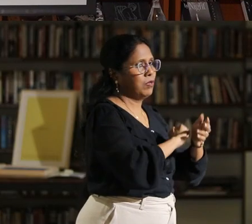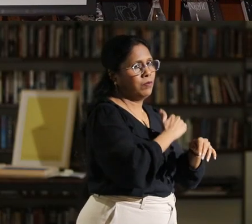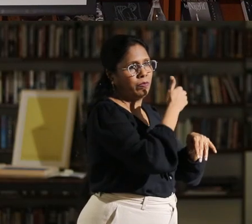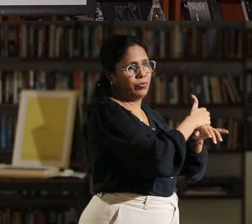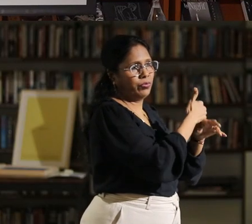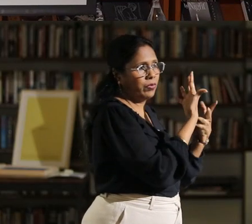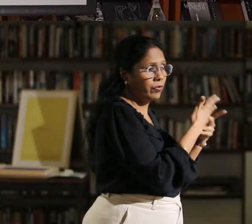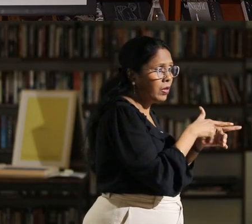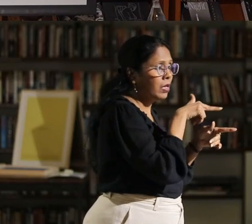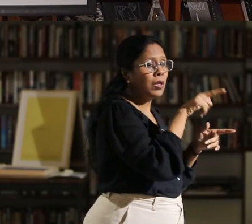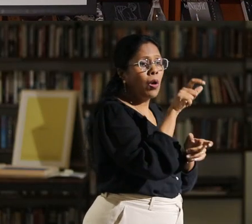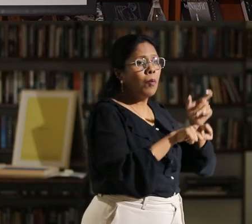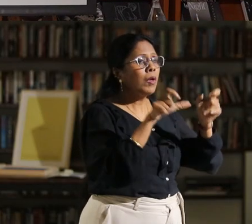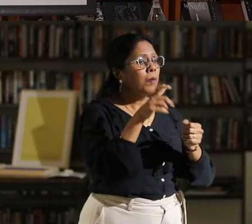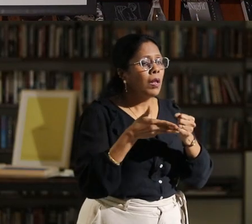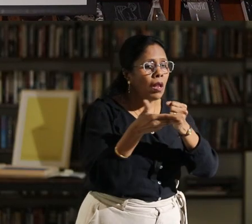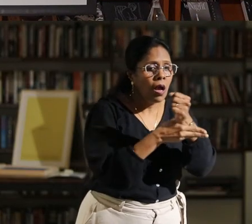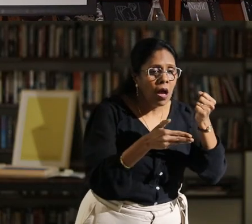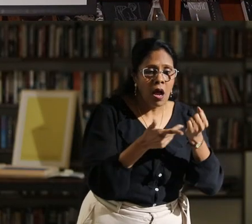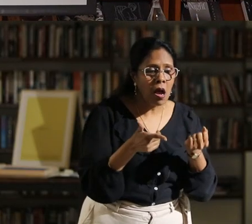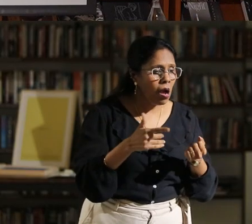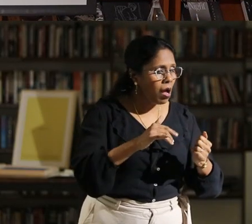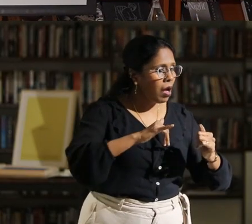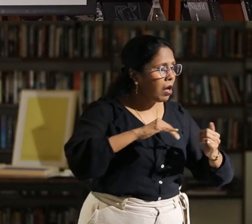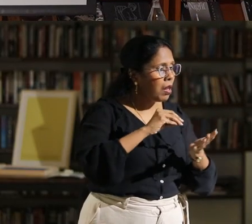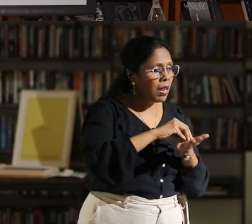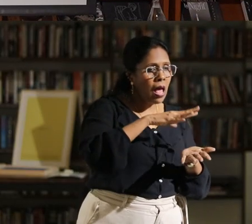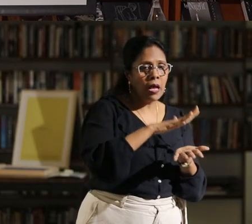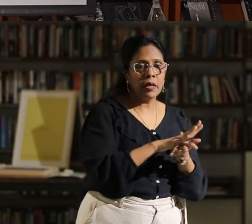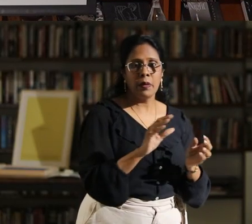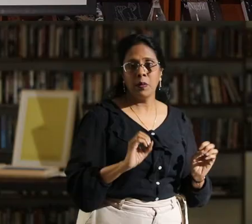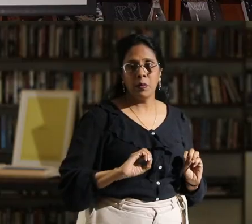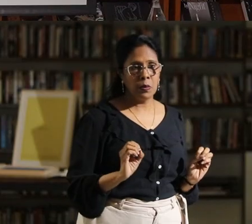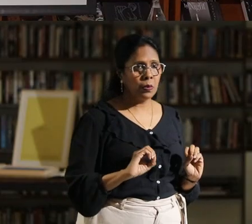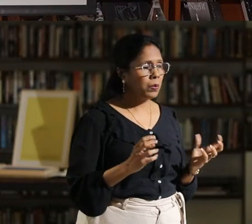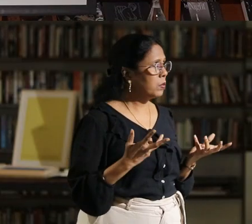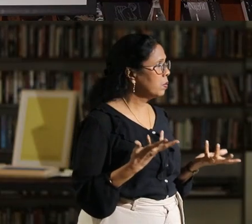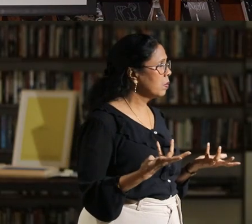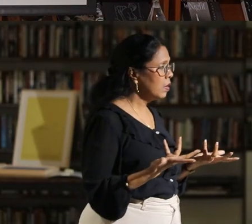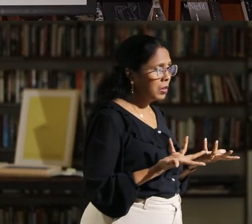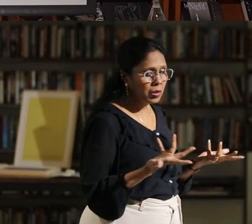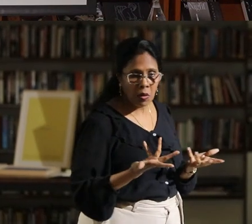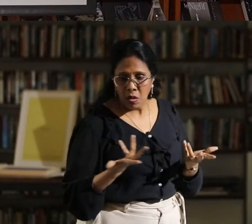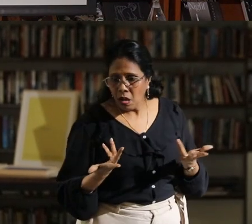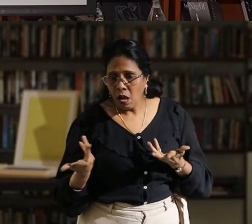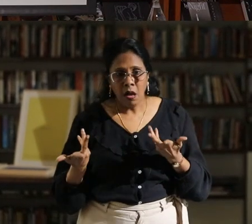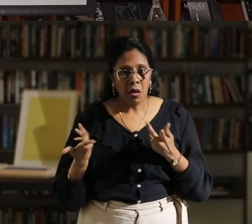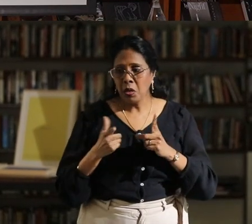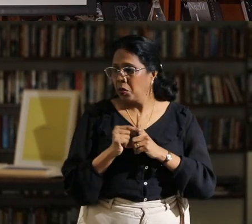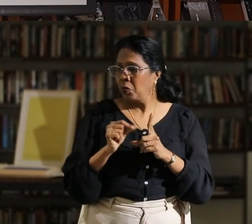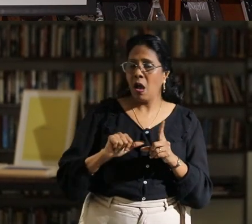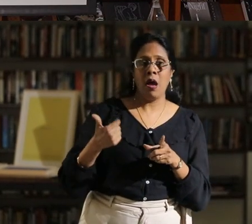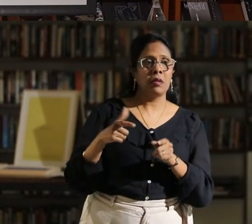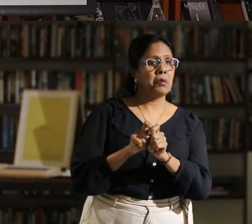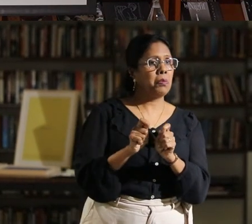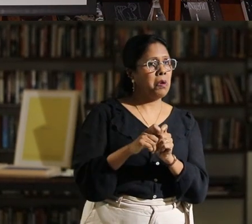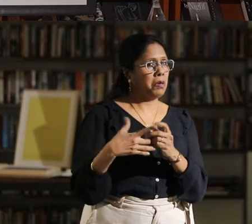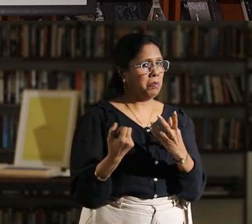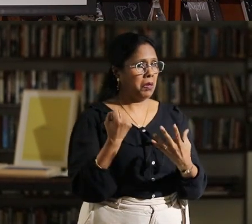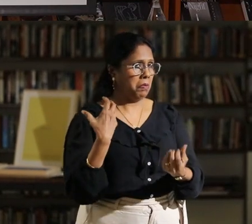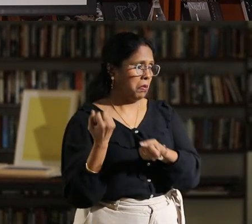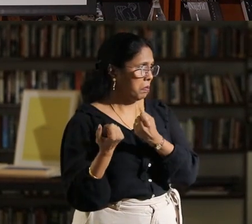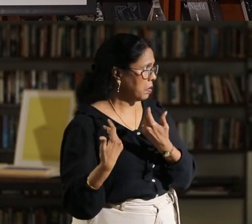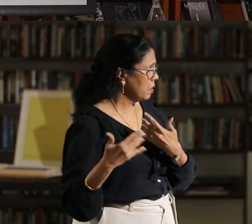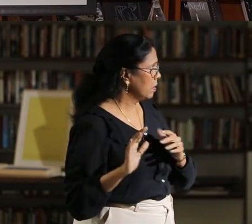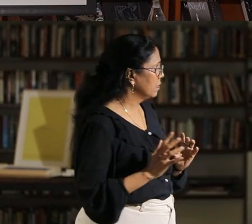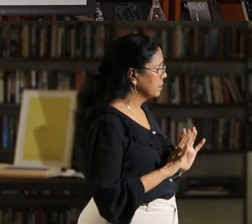farmers without any land to farm in, and becoming like original Dilliwalas, having to fend for themselves some other way. But anyway, to